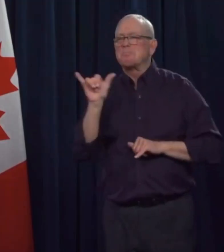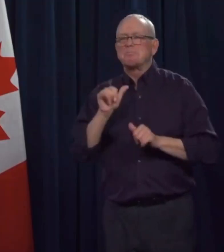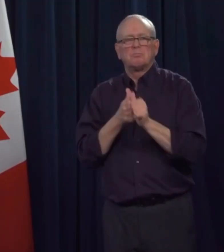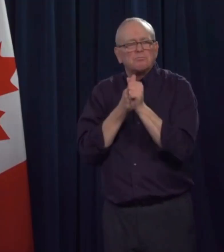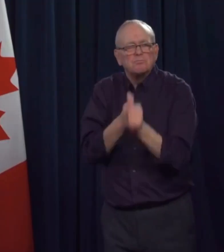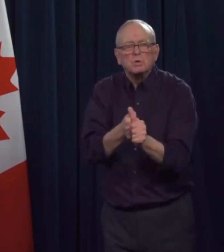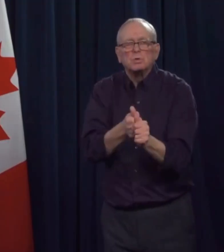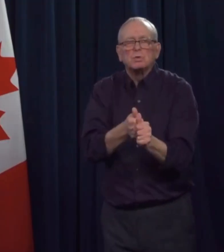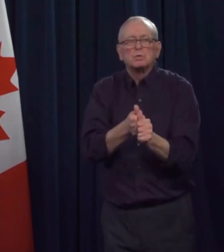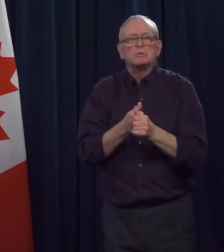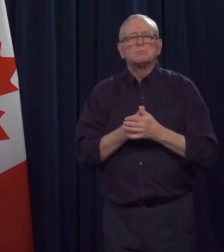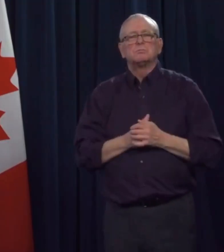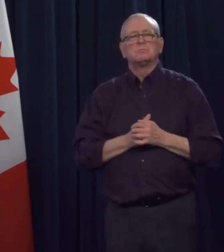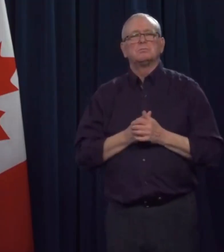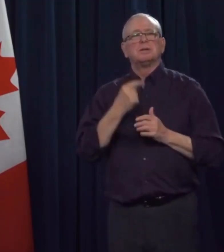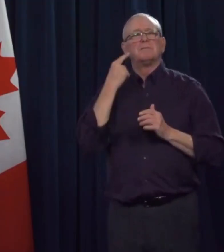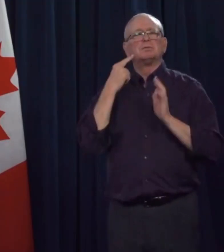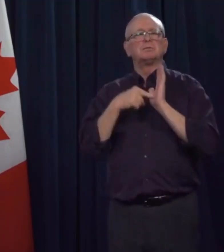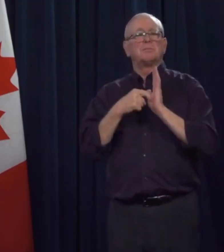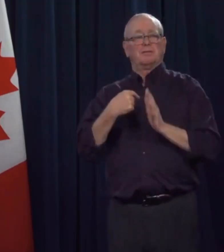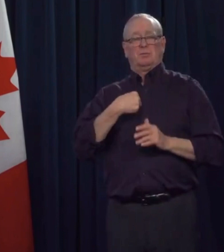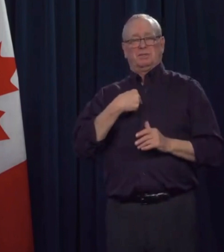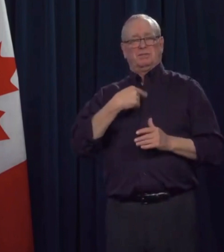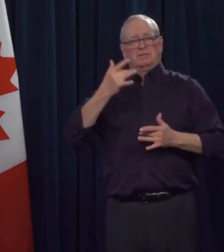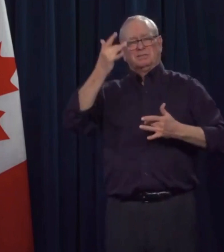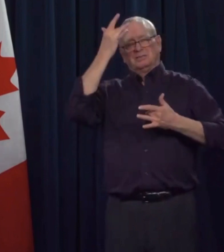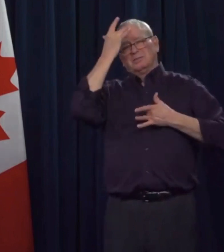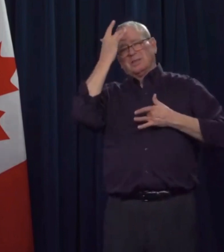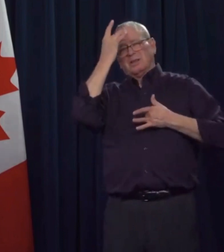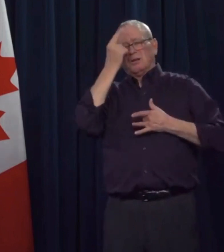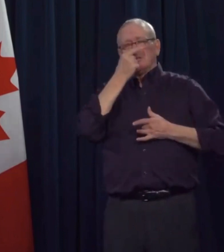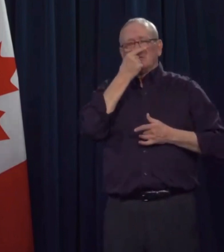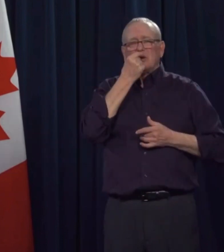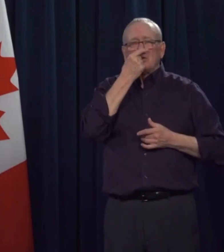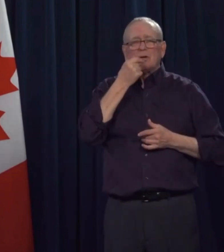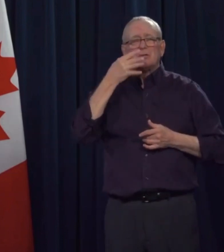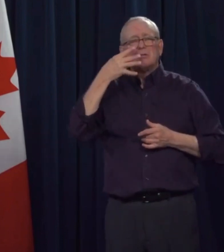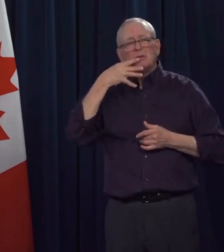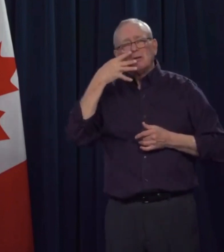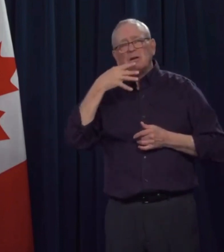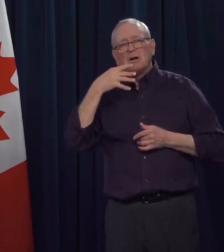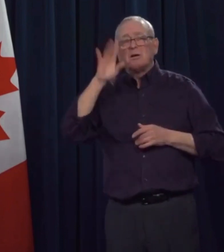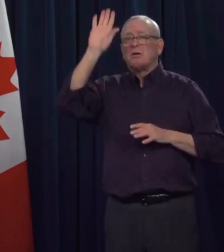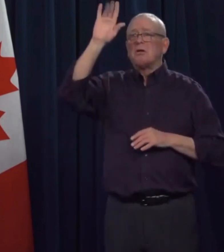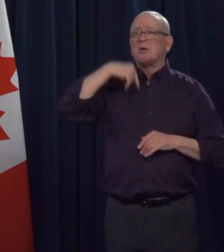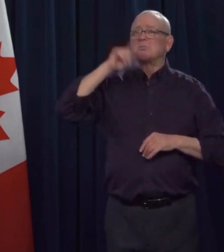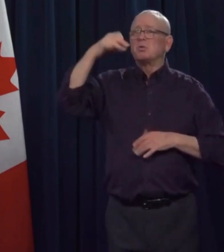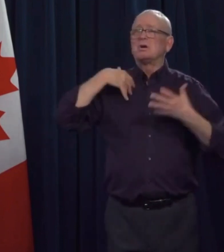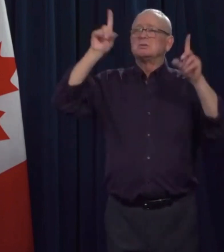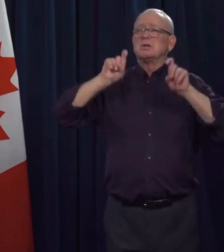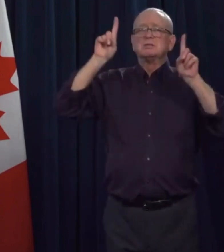Premier Jason Kenney announced they are opening up more overflow shelters across the province. He also says Alberta's per capita